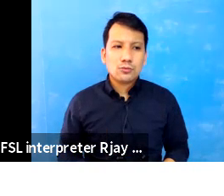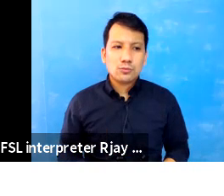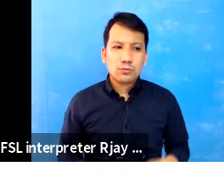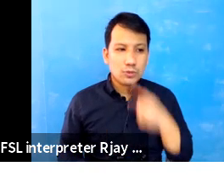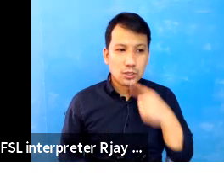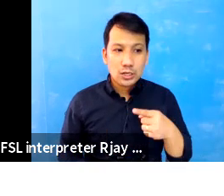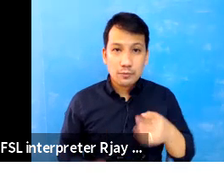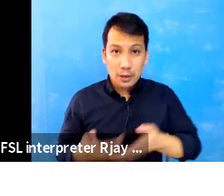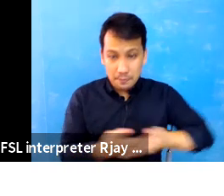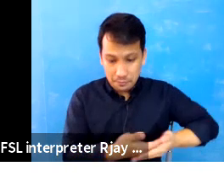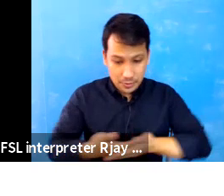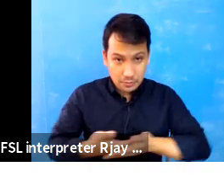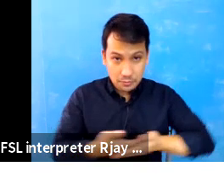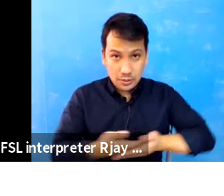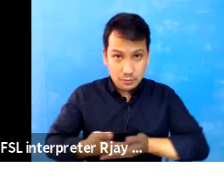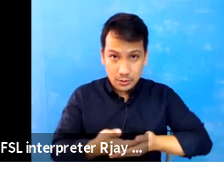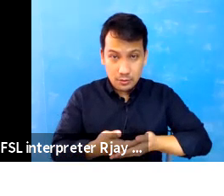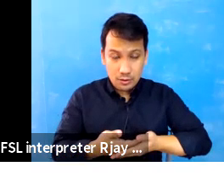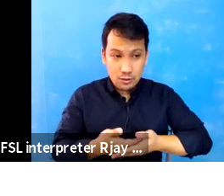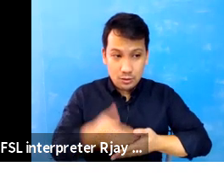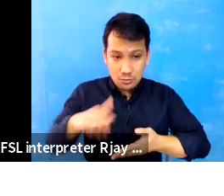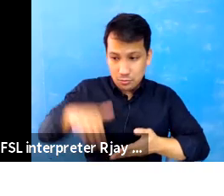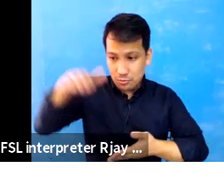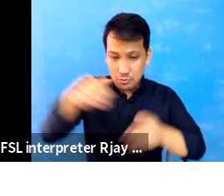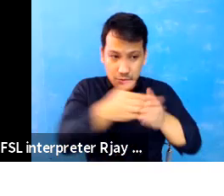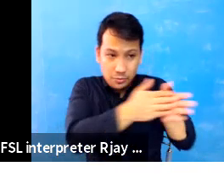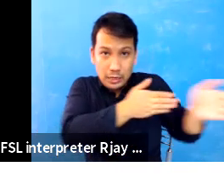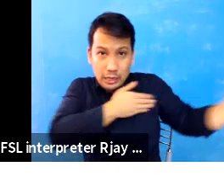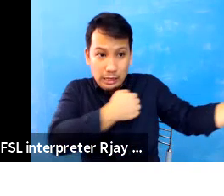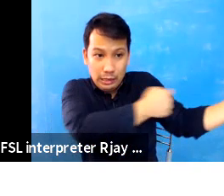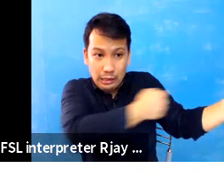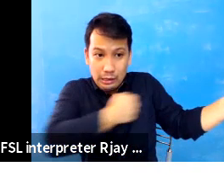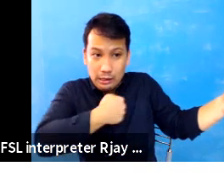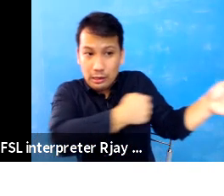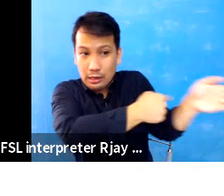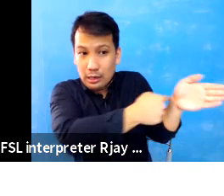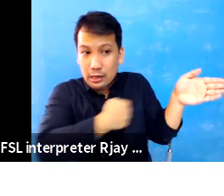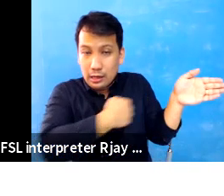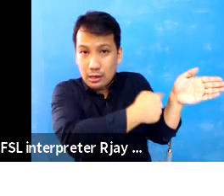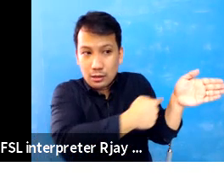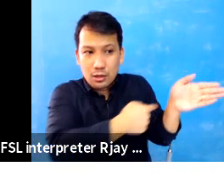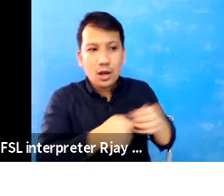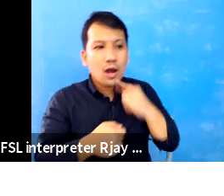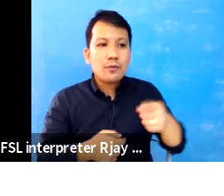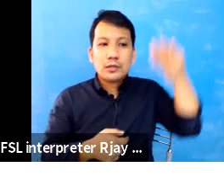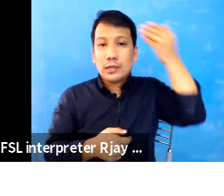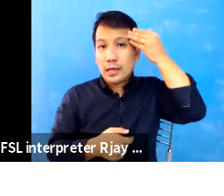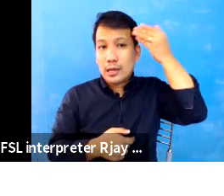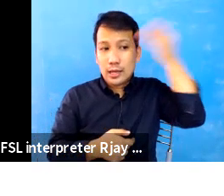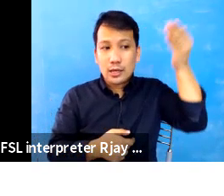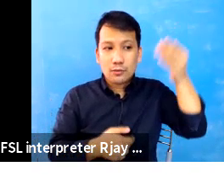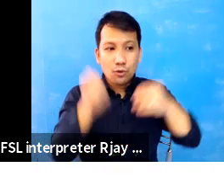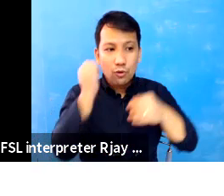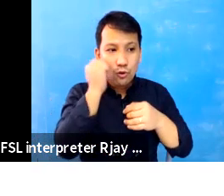a baby in terms of the different changes in the body proportion. Note that the head of the baby is